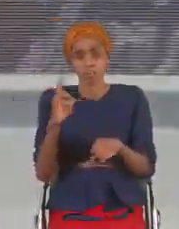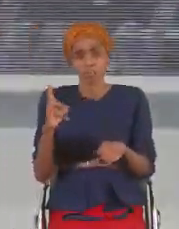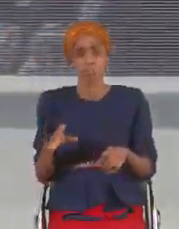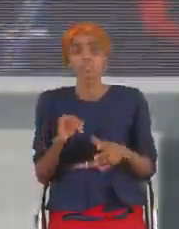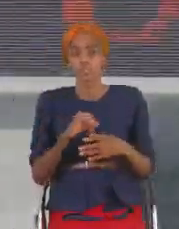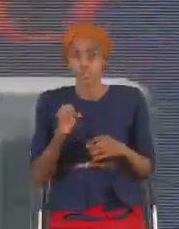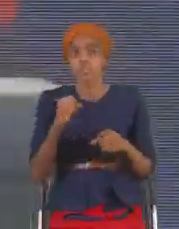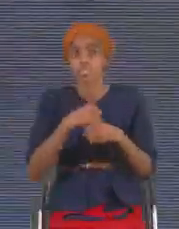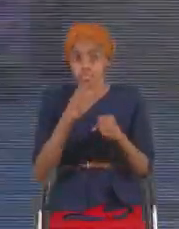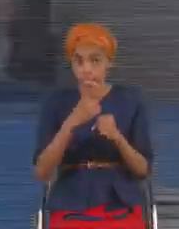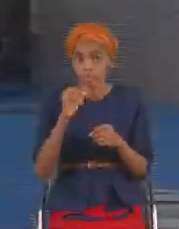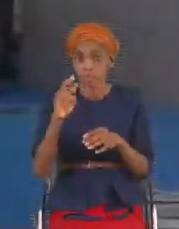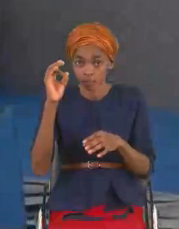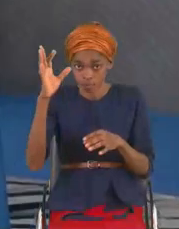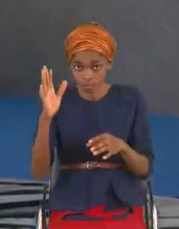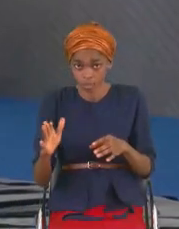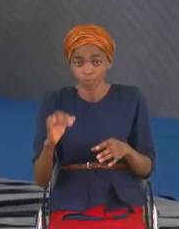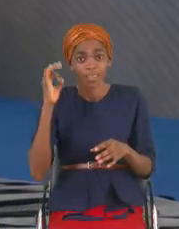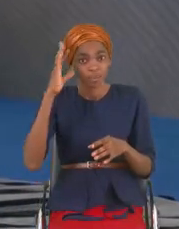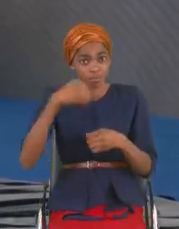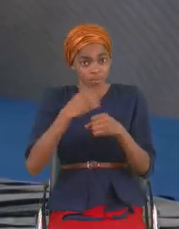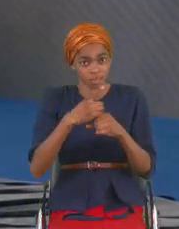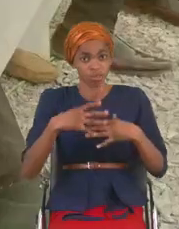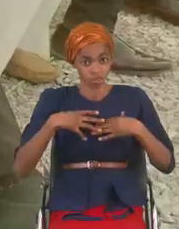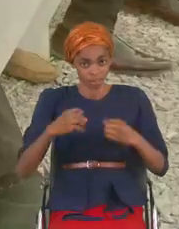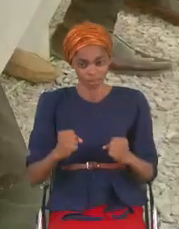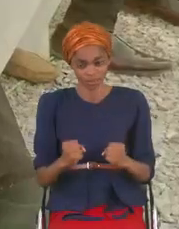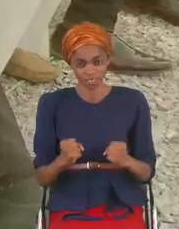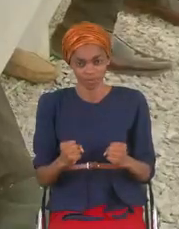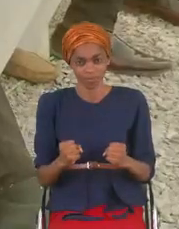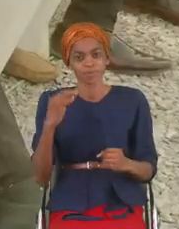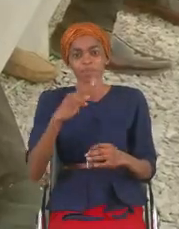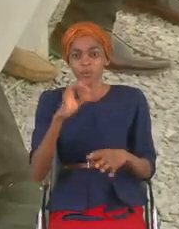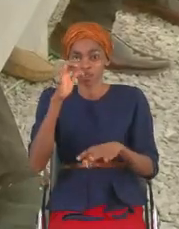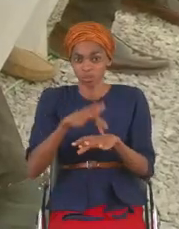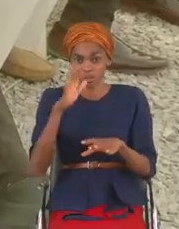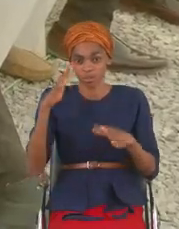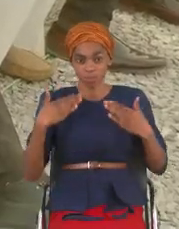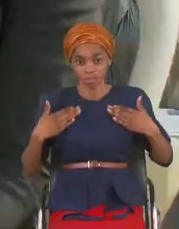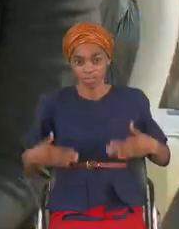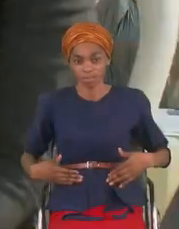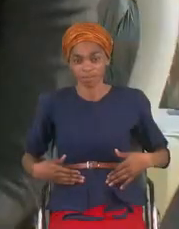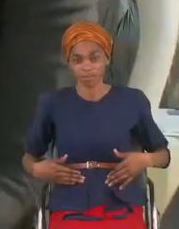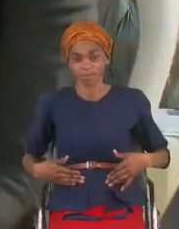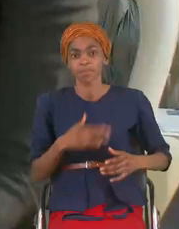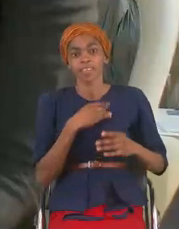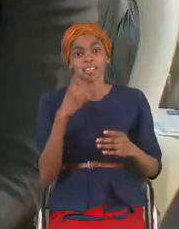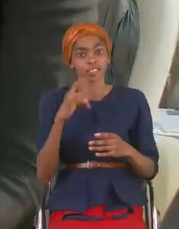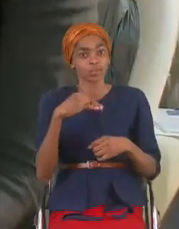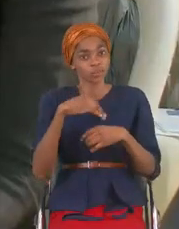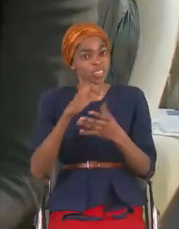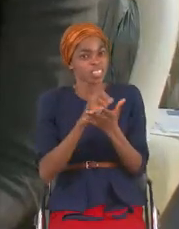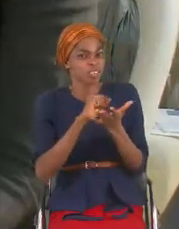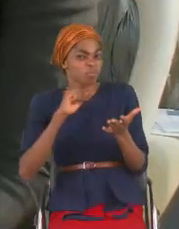making you a minister, it will make you whole. It will touch your body. And it will take